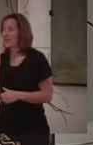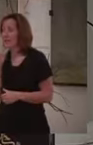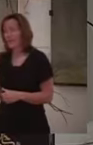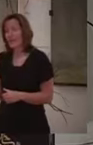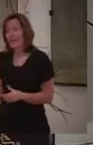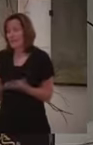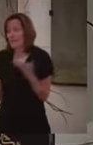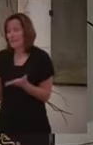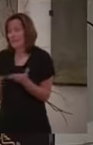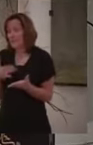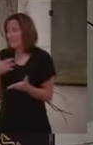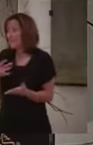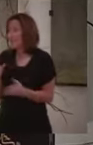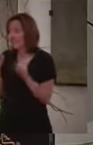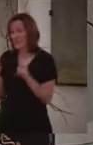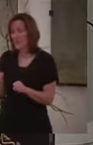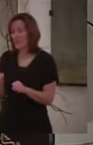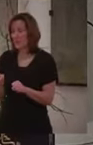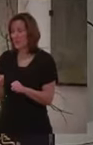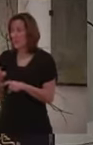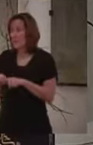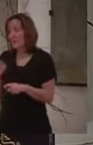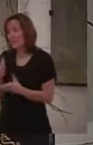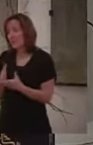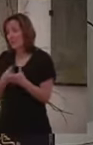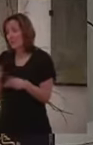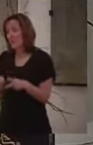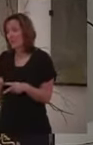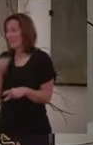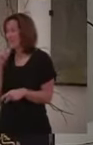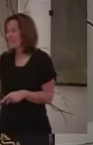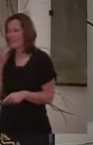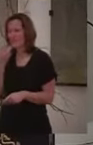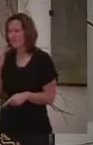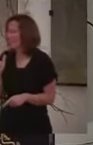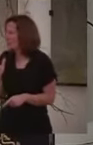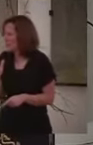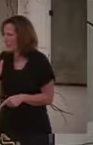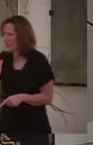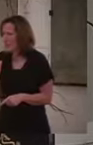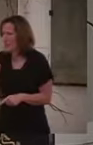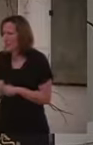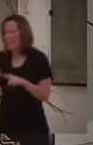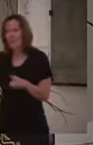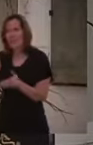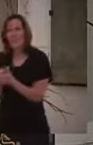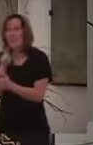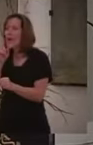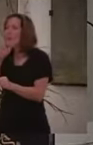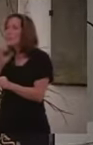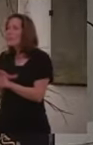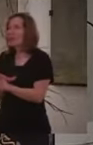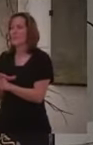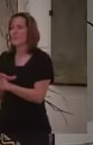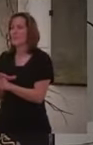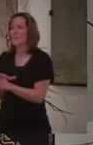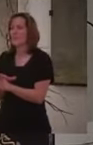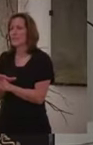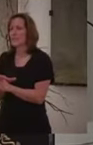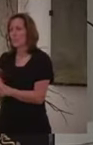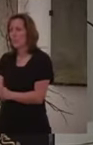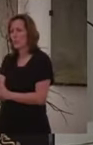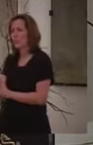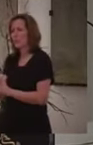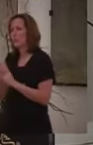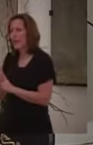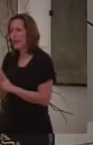Unlikely, unreasonable. Some might think it unfortunate. But that promise grabs